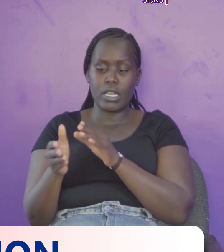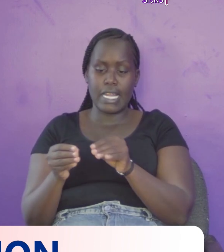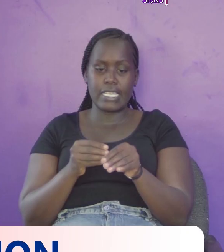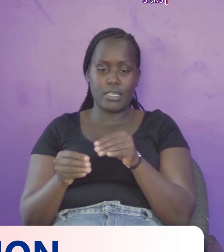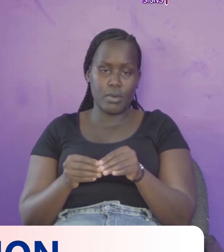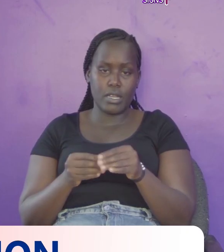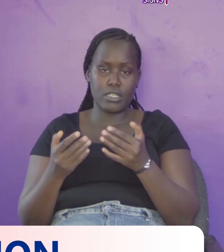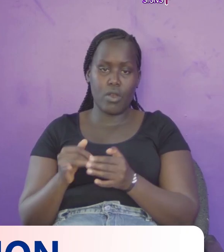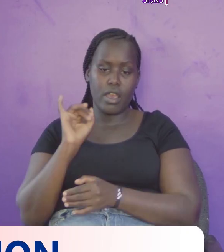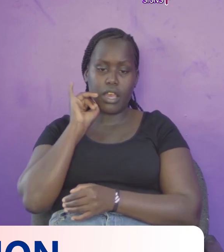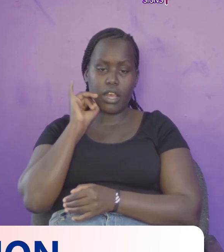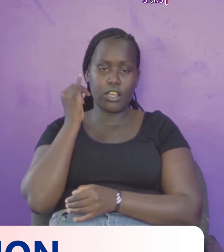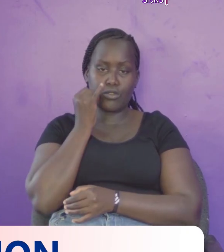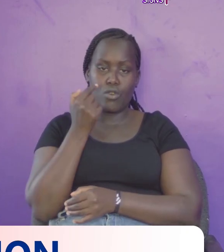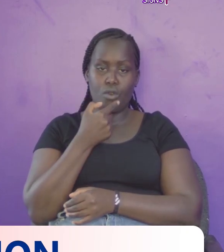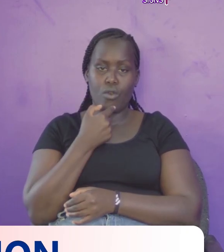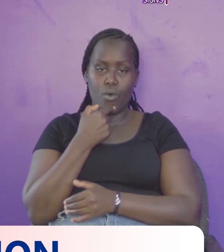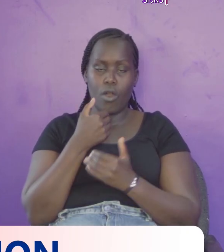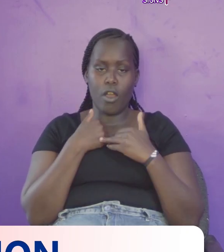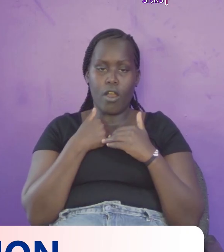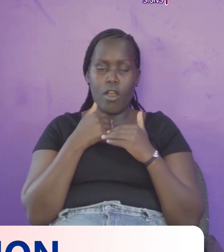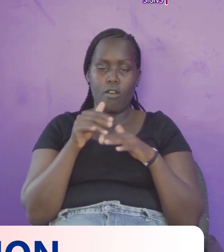in Isiolo who has no platform?